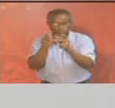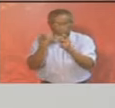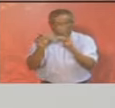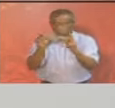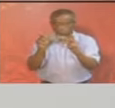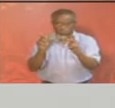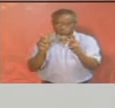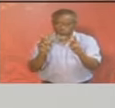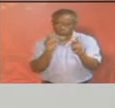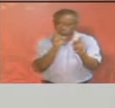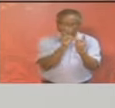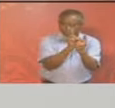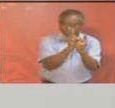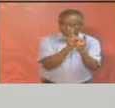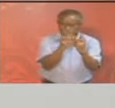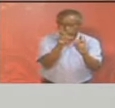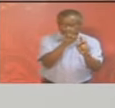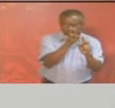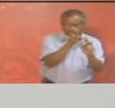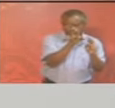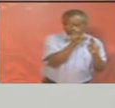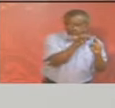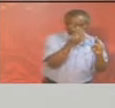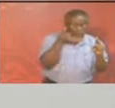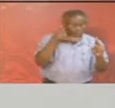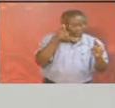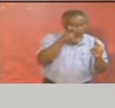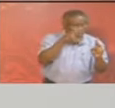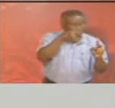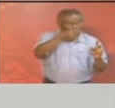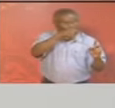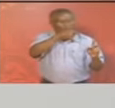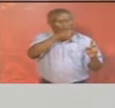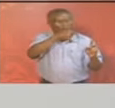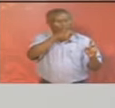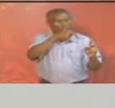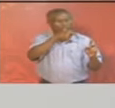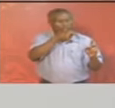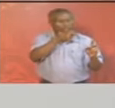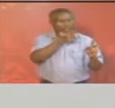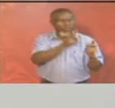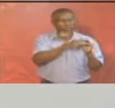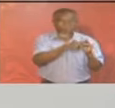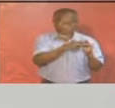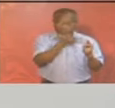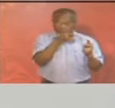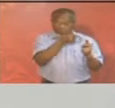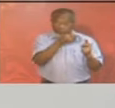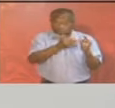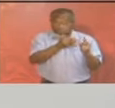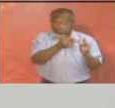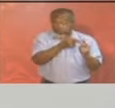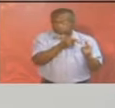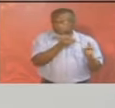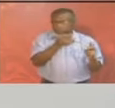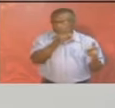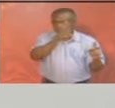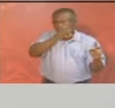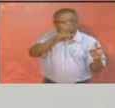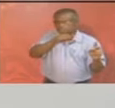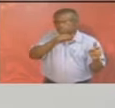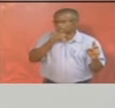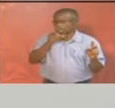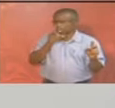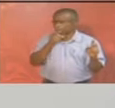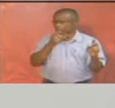know where to look. If you, as an index case, identify that you've been in contact with a number of people in your home, a number of people